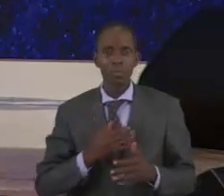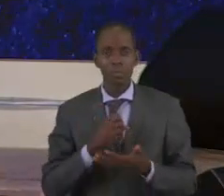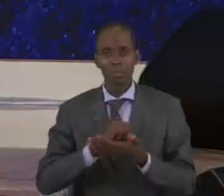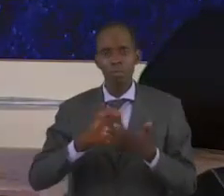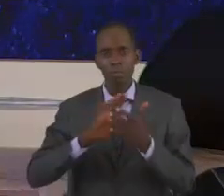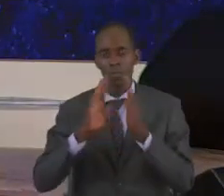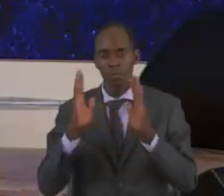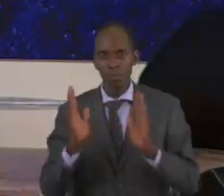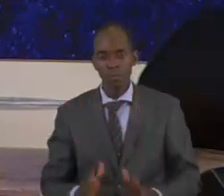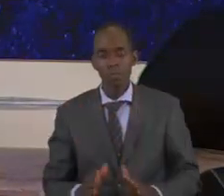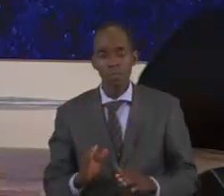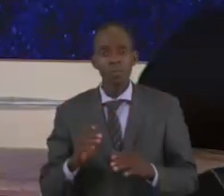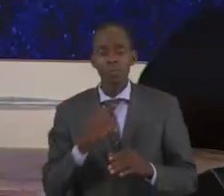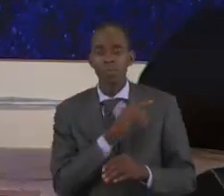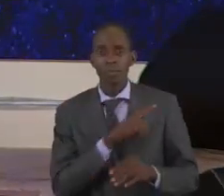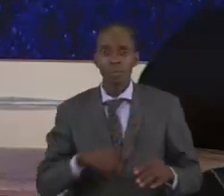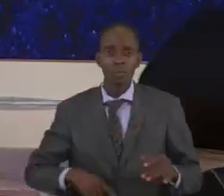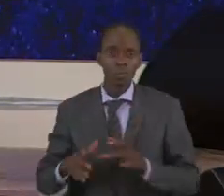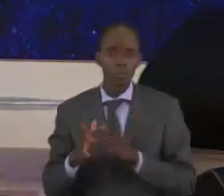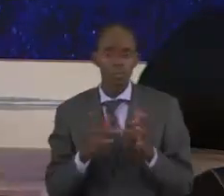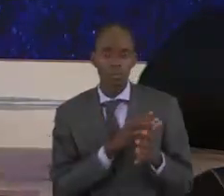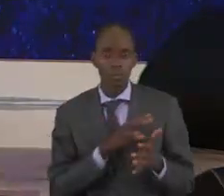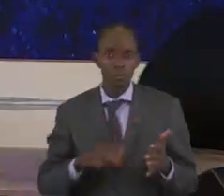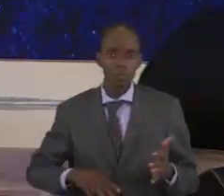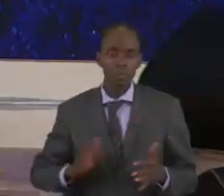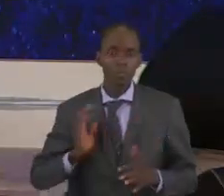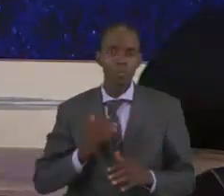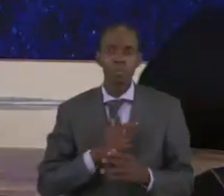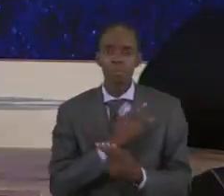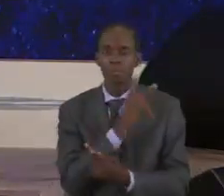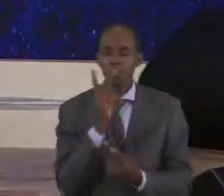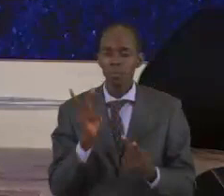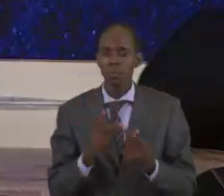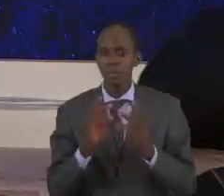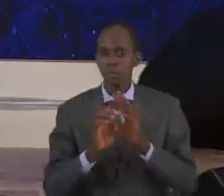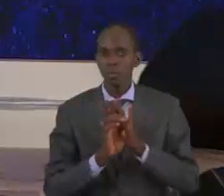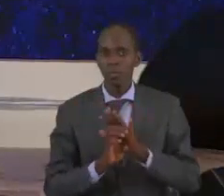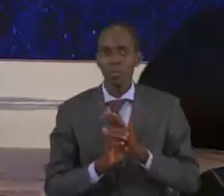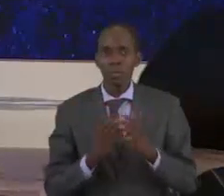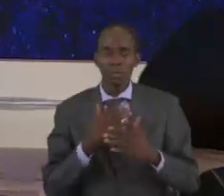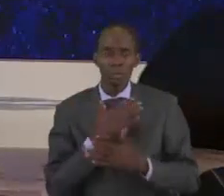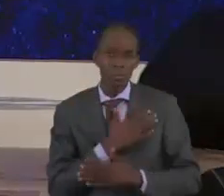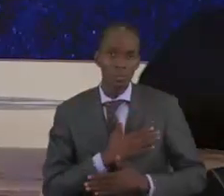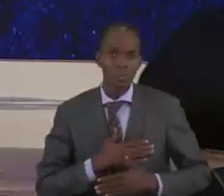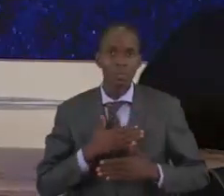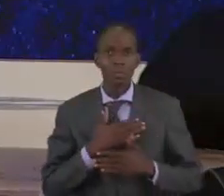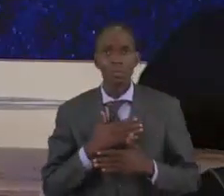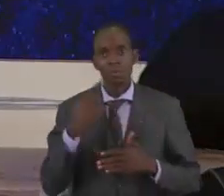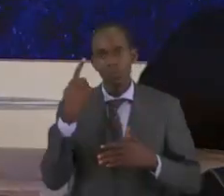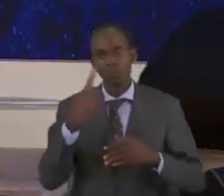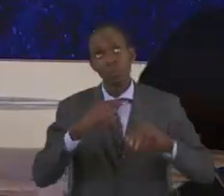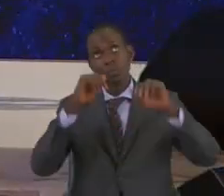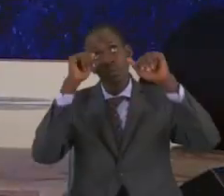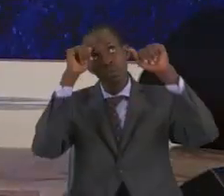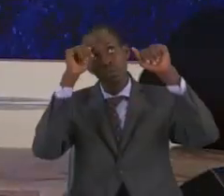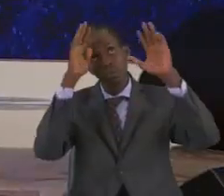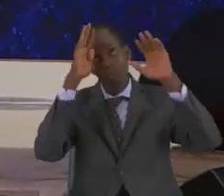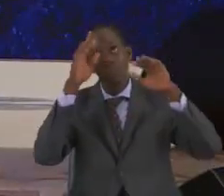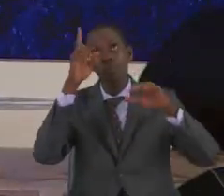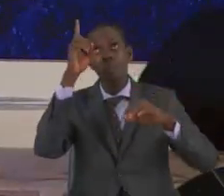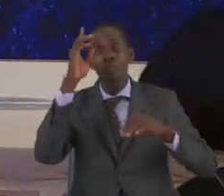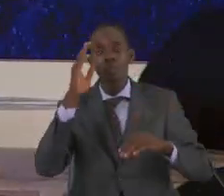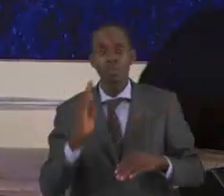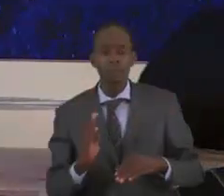sanctifier. The Lord Jesus Christ, our perfect example. Pleased the Father